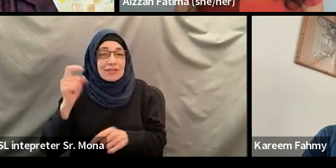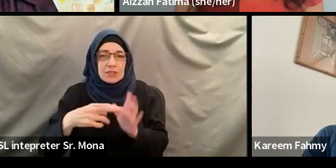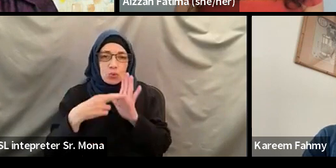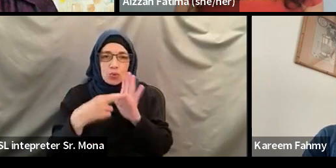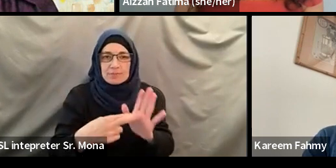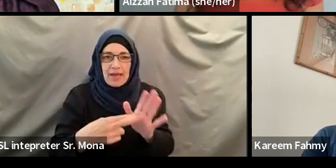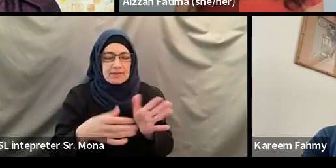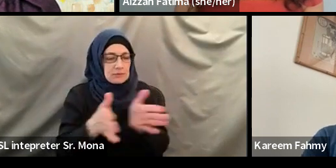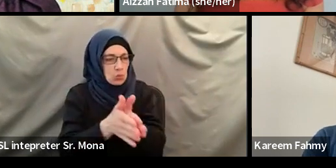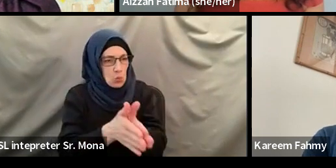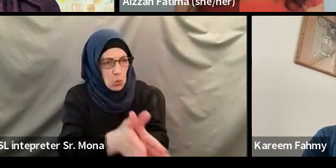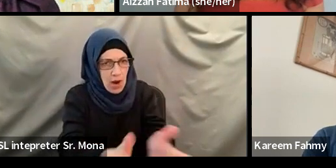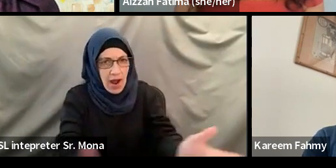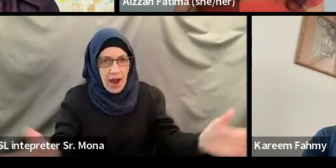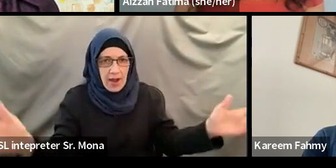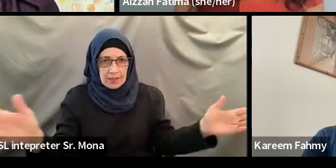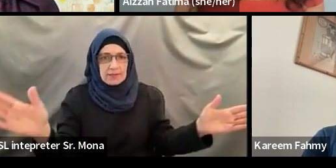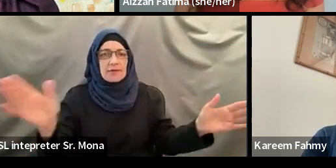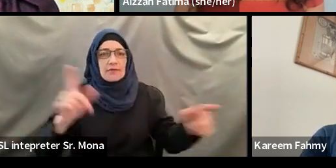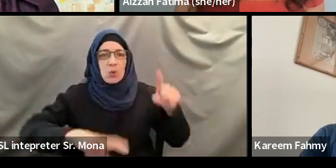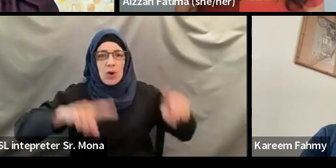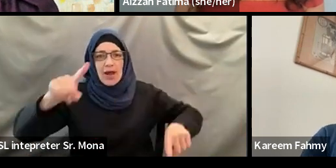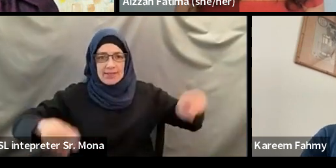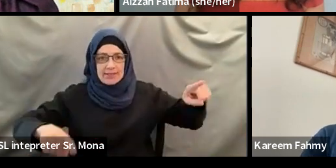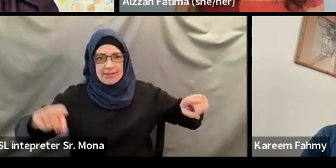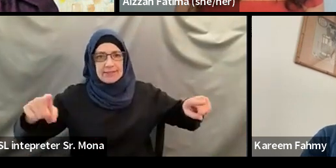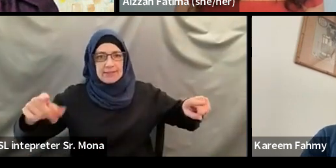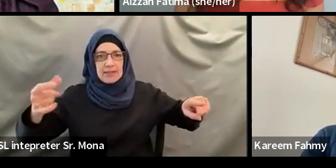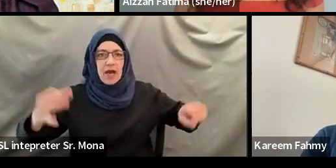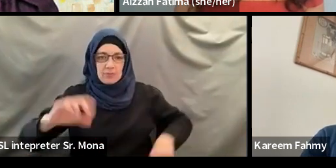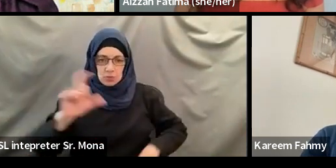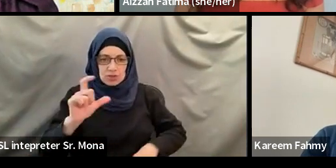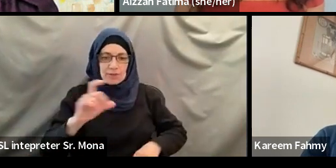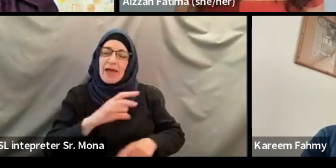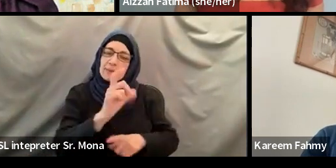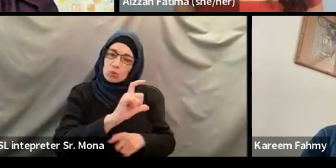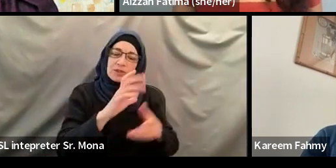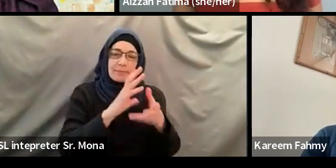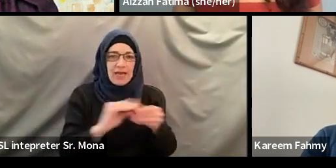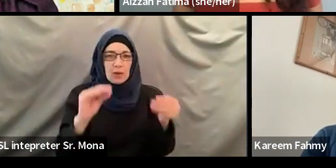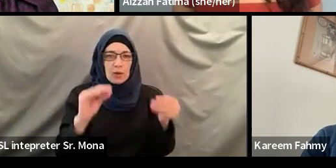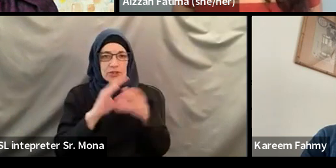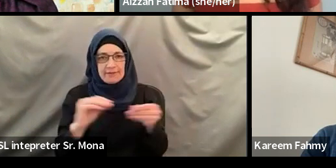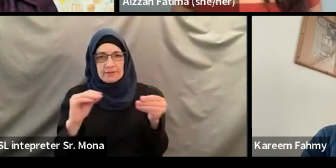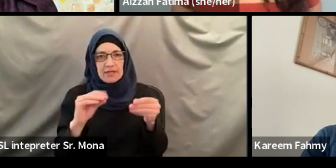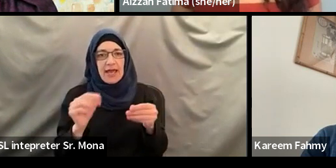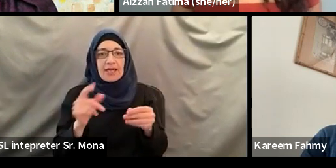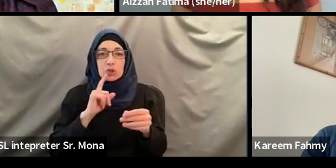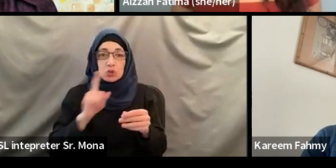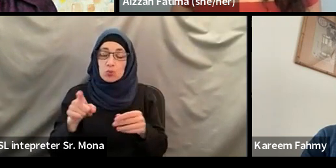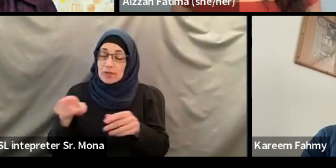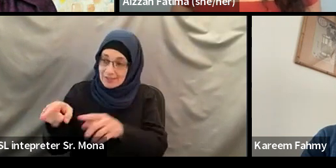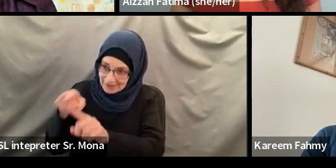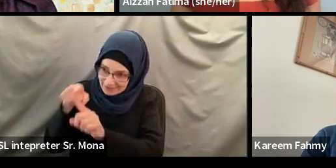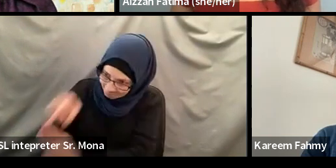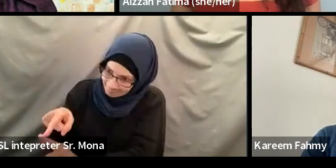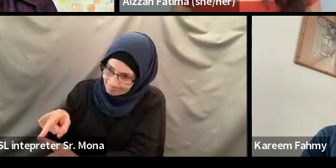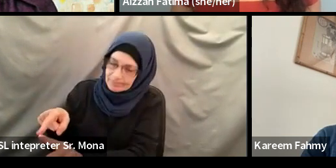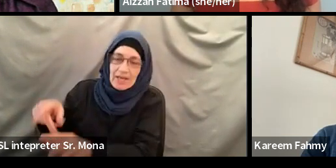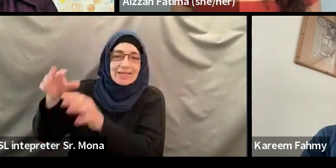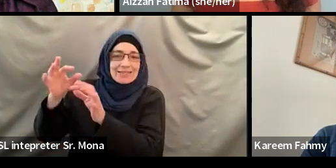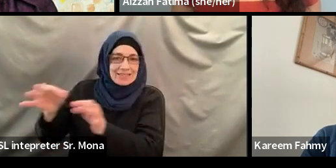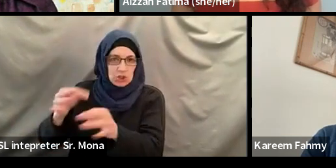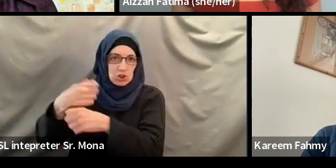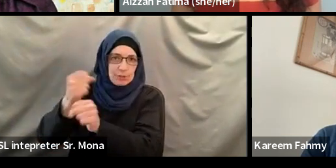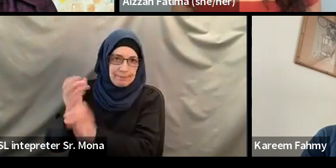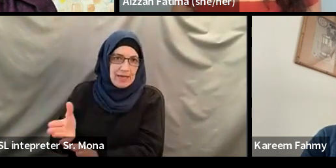widest variety of being Muslim and Muslim narratives. And it's on the decision makers. It's on us to put the spotlight on the decision